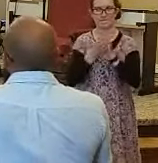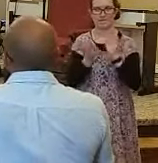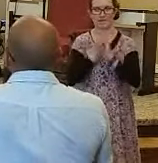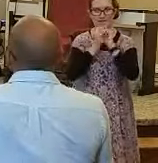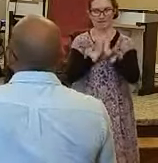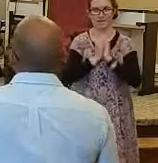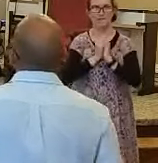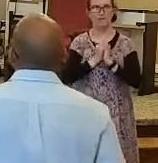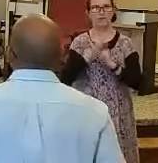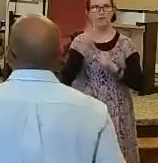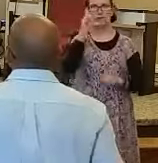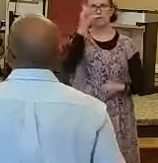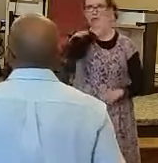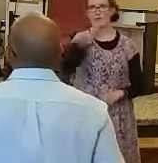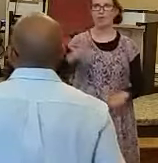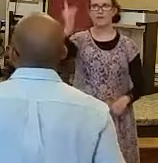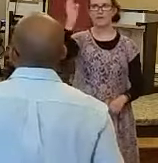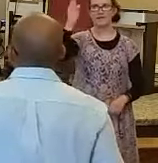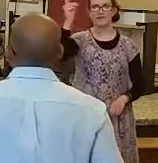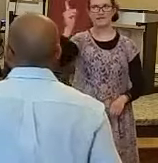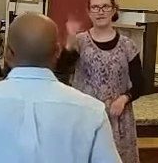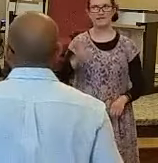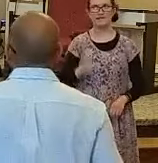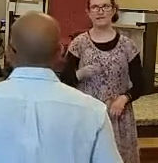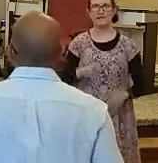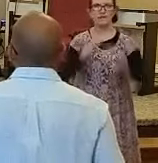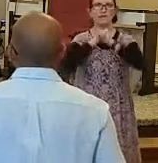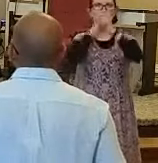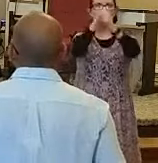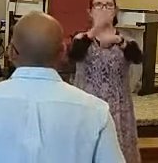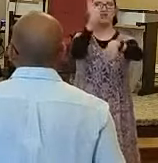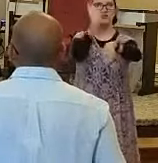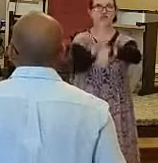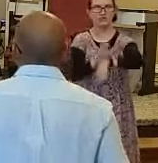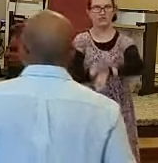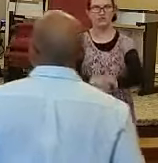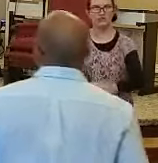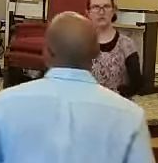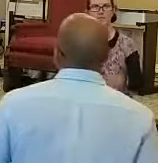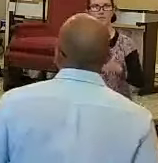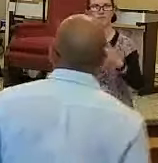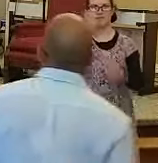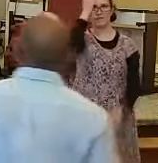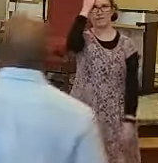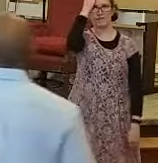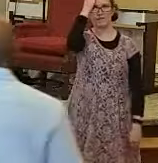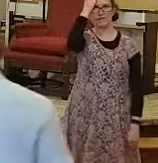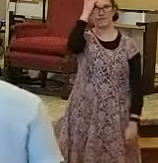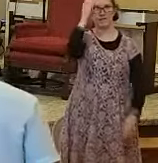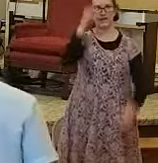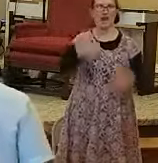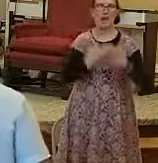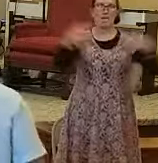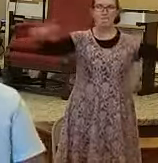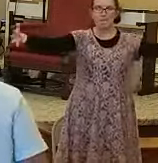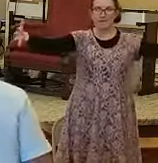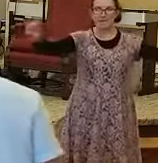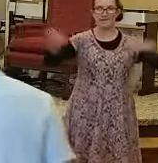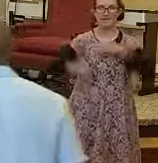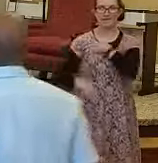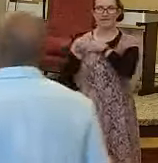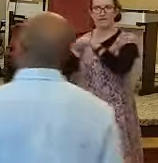Amen. Look what the Lord has done. When you trust in church, when you begin to realize just how big he